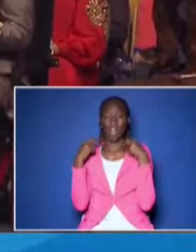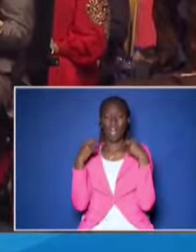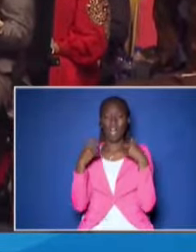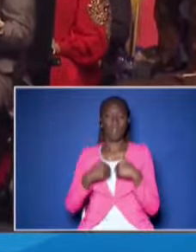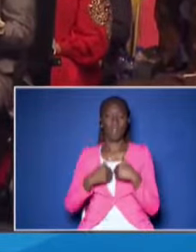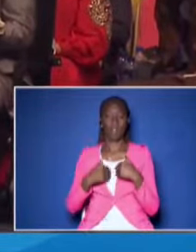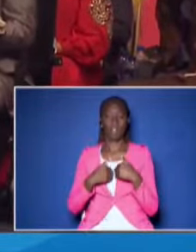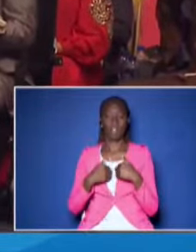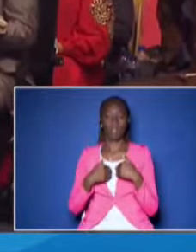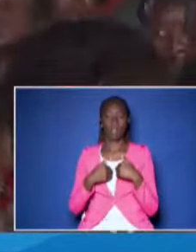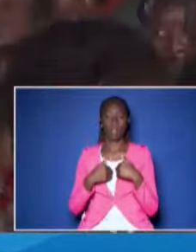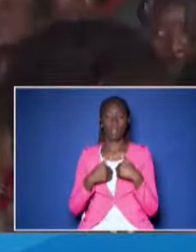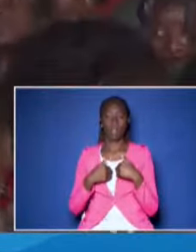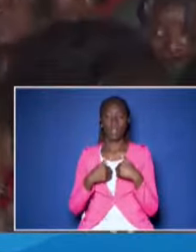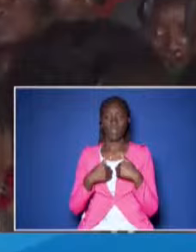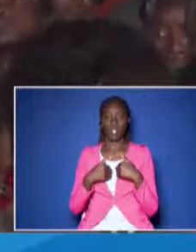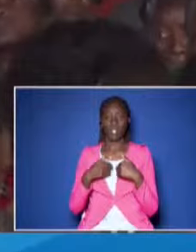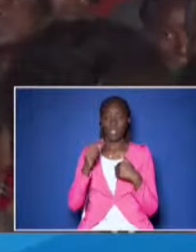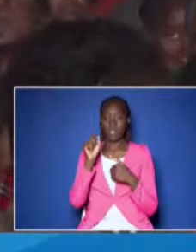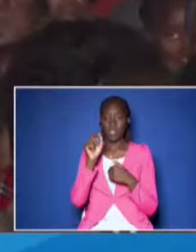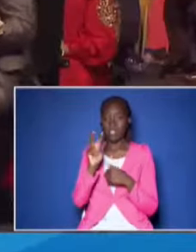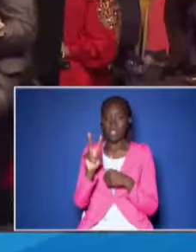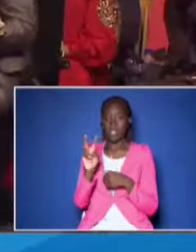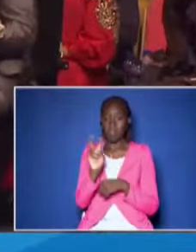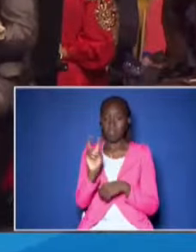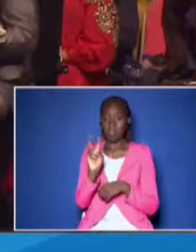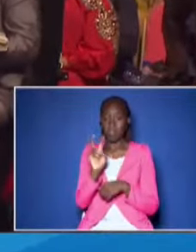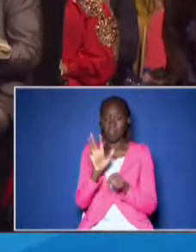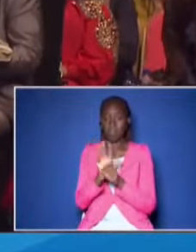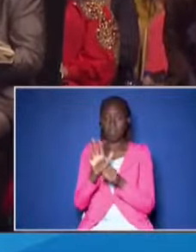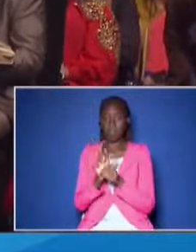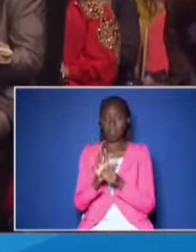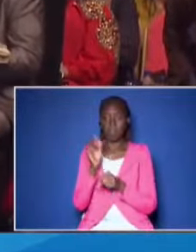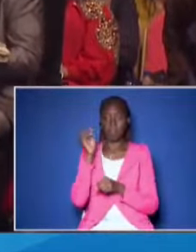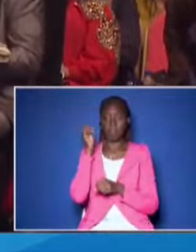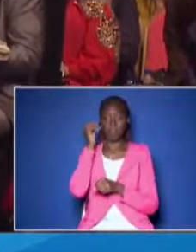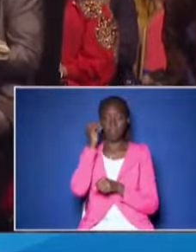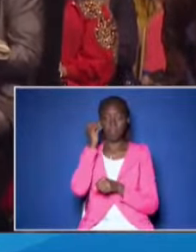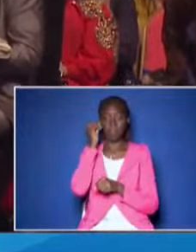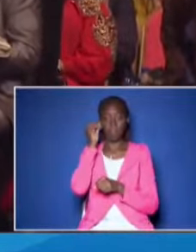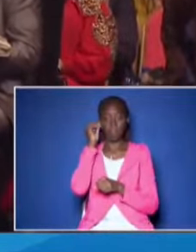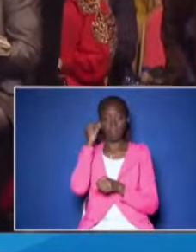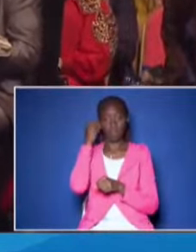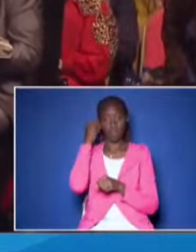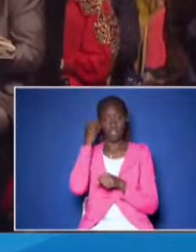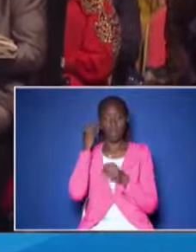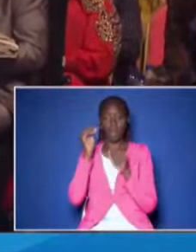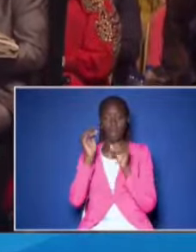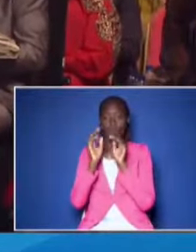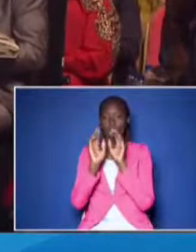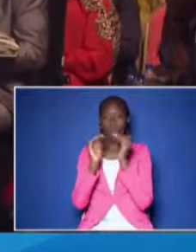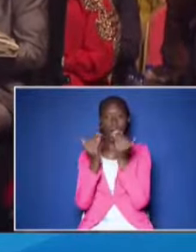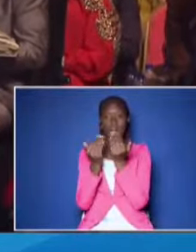stronghold they watch too much television they read worldly